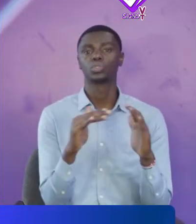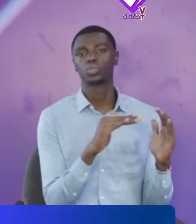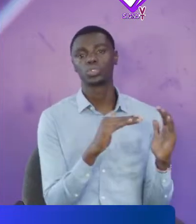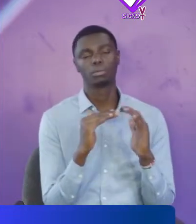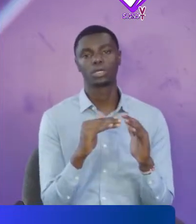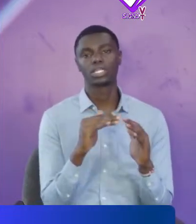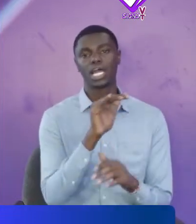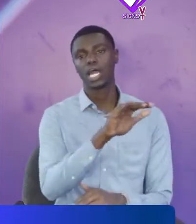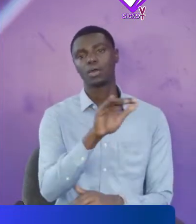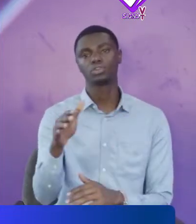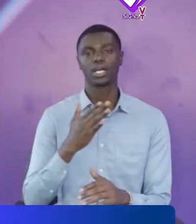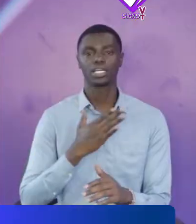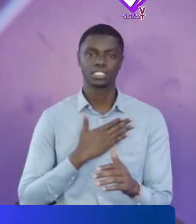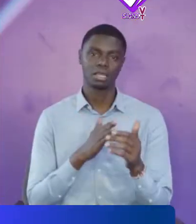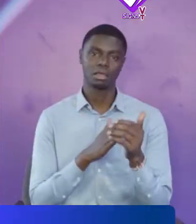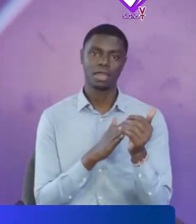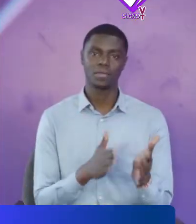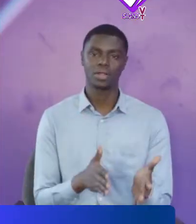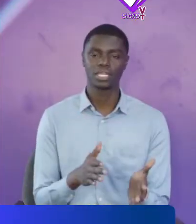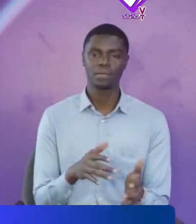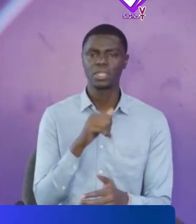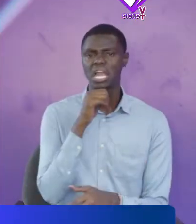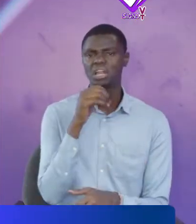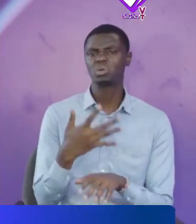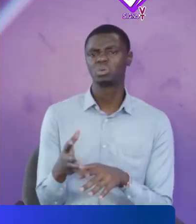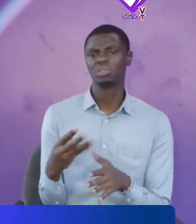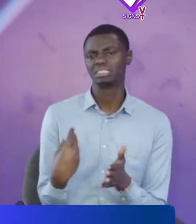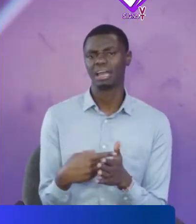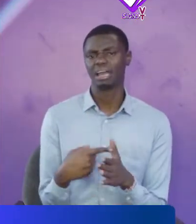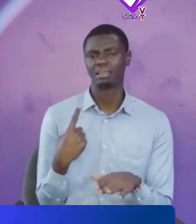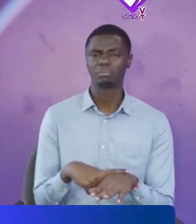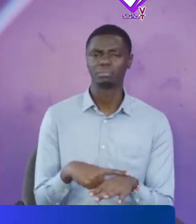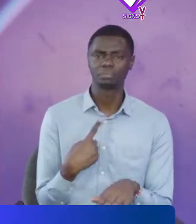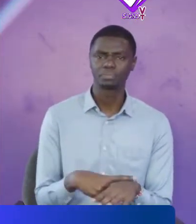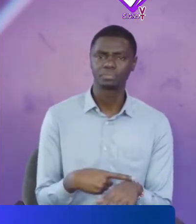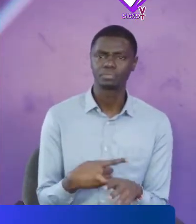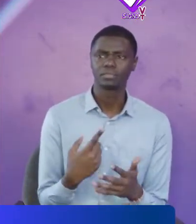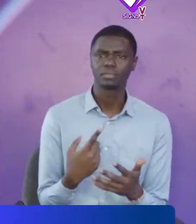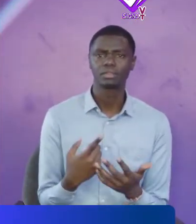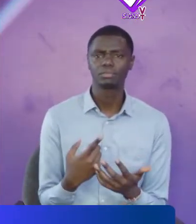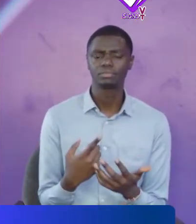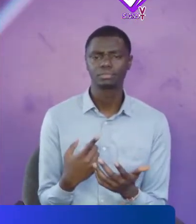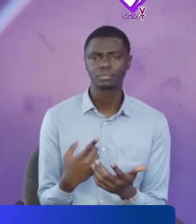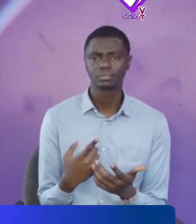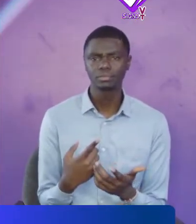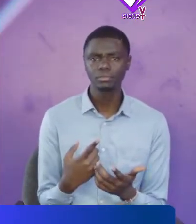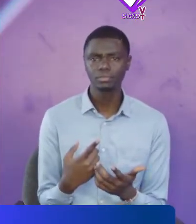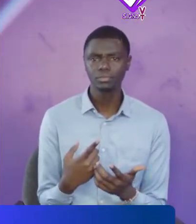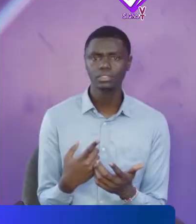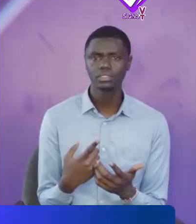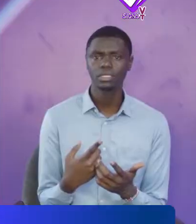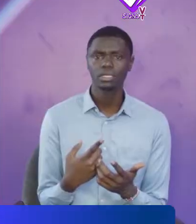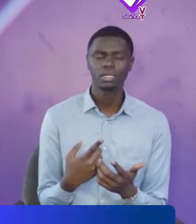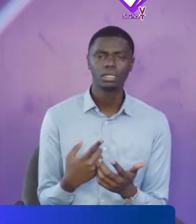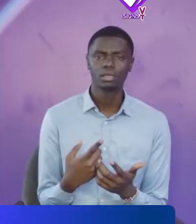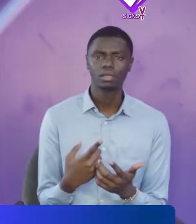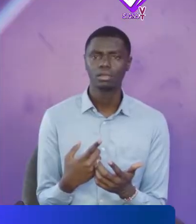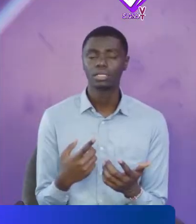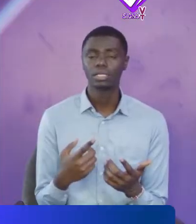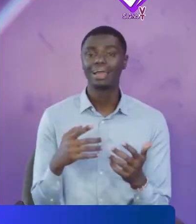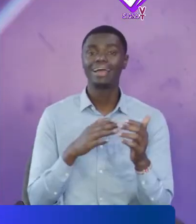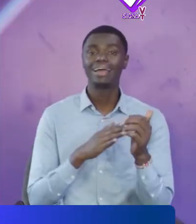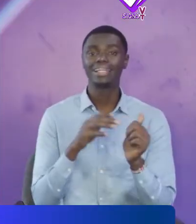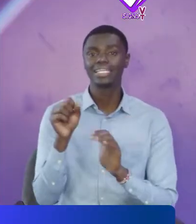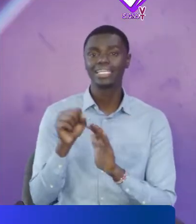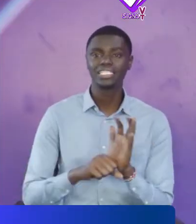our leaders, don't waste time on these things of sloganeering and all these things. Leadership is not